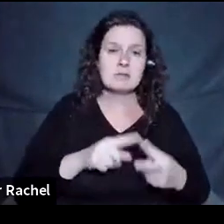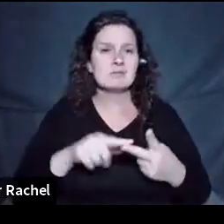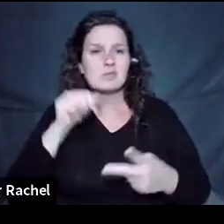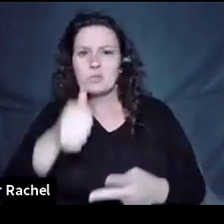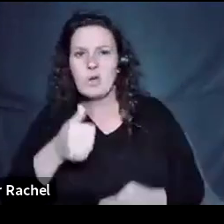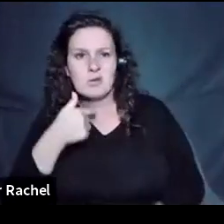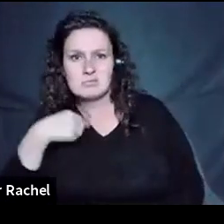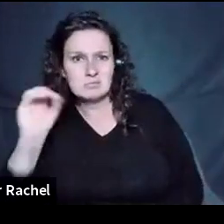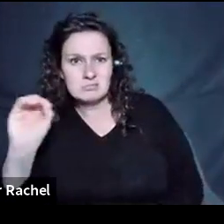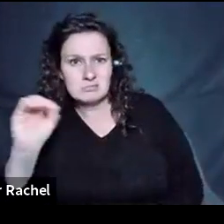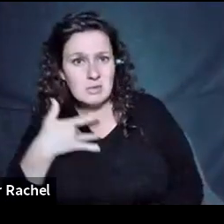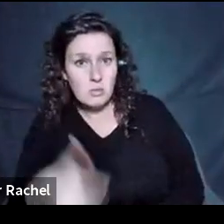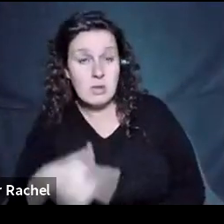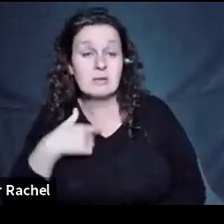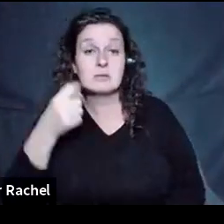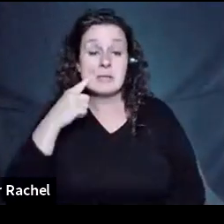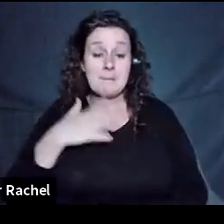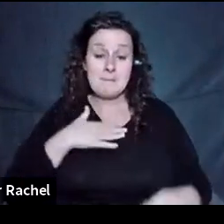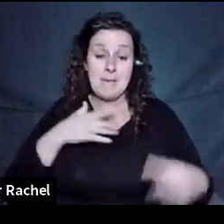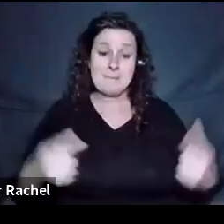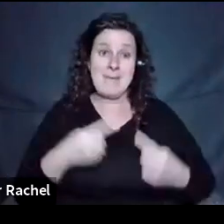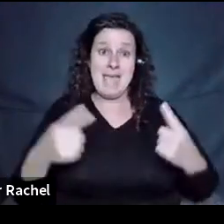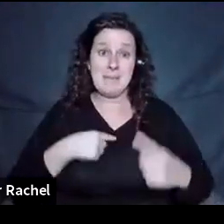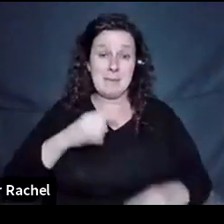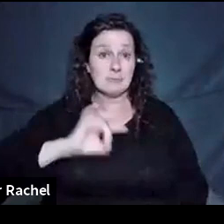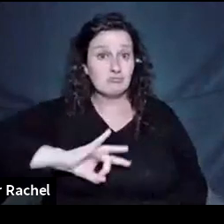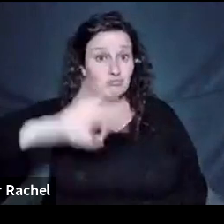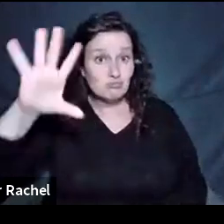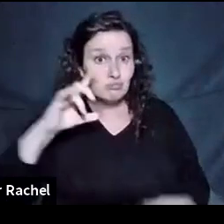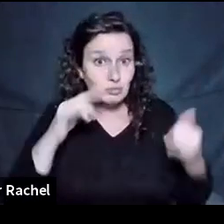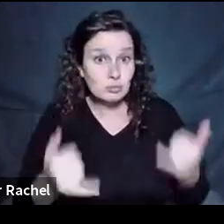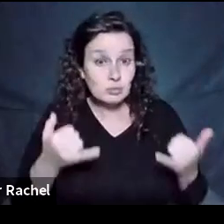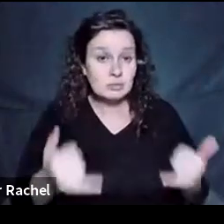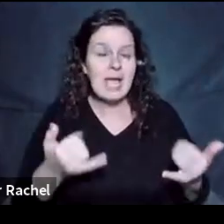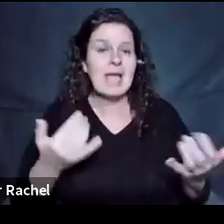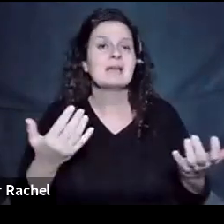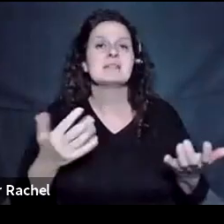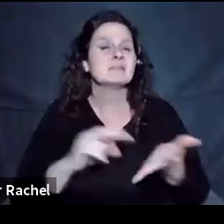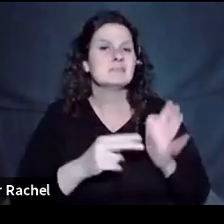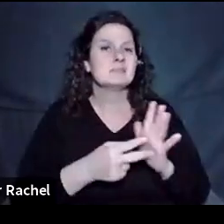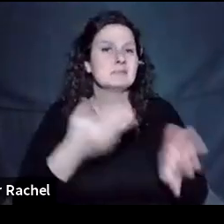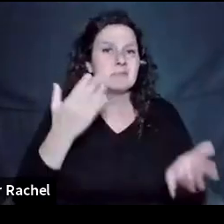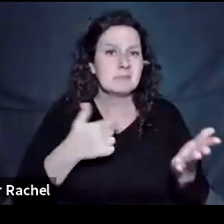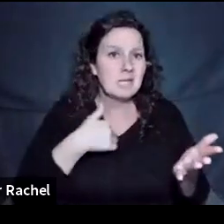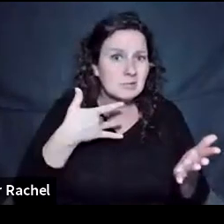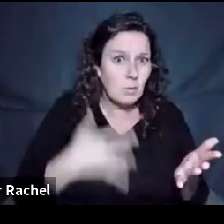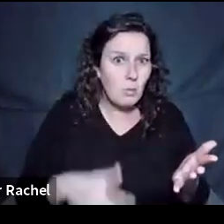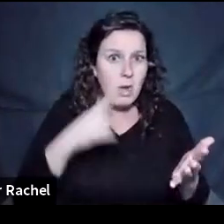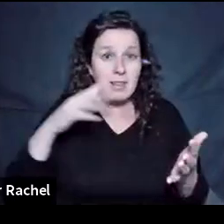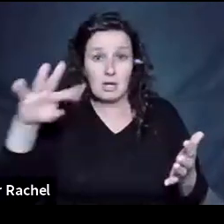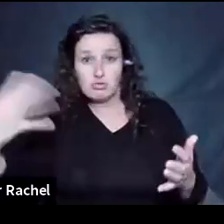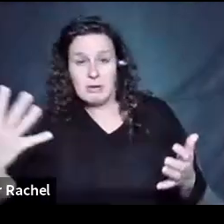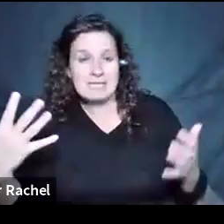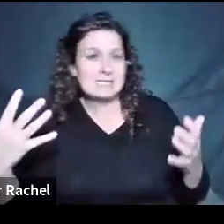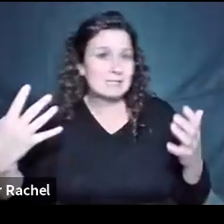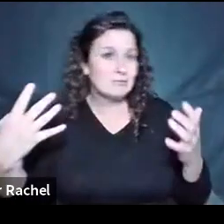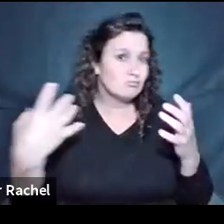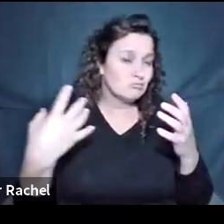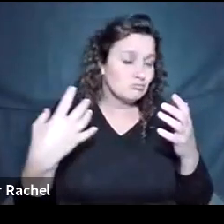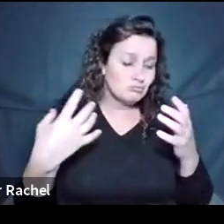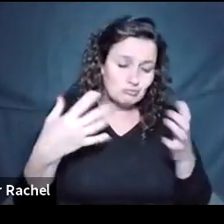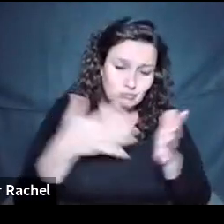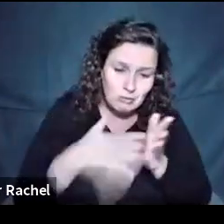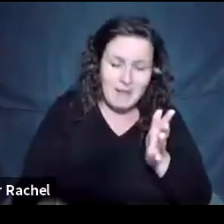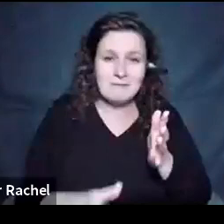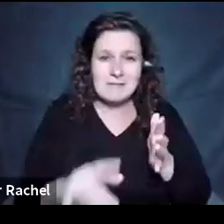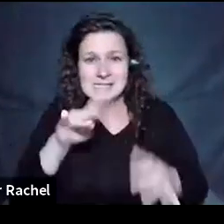day because of my other medical conditions, I may not be in the mood to do some crazy rough and tumble and beat up my submissive, even though that's his favorite